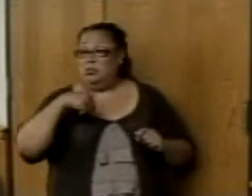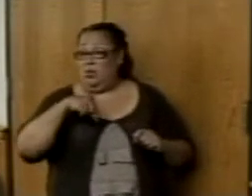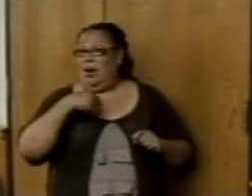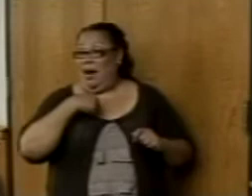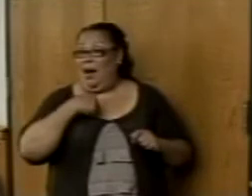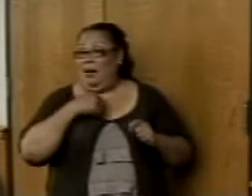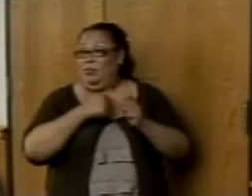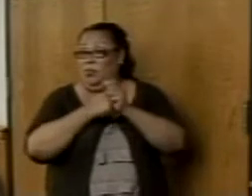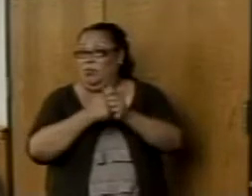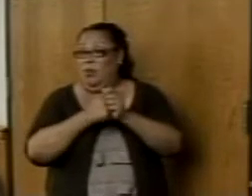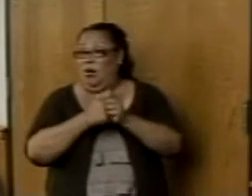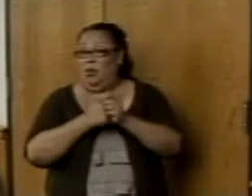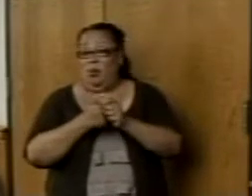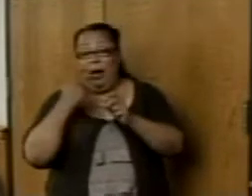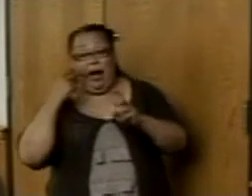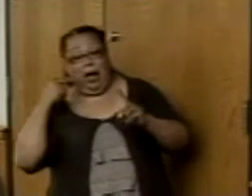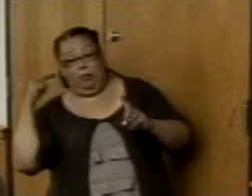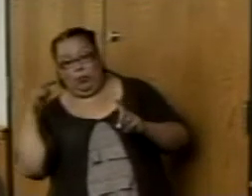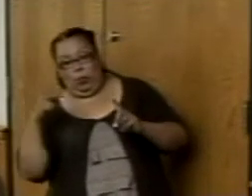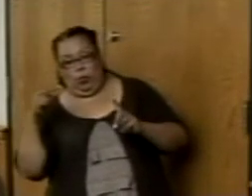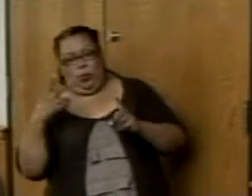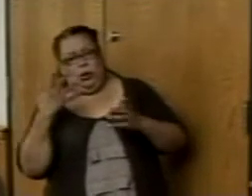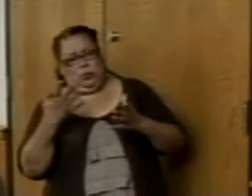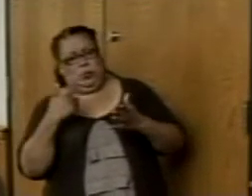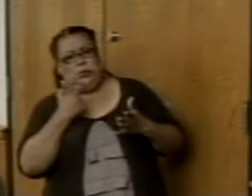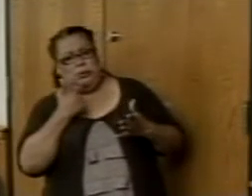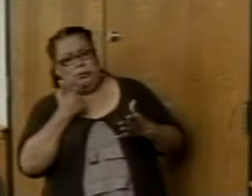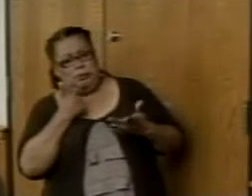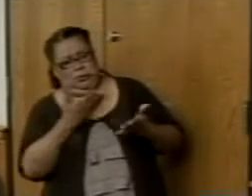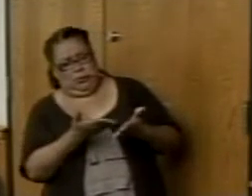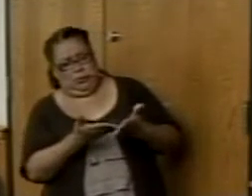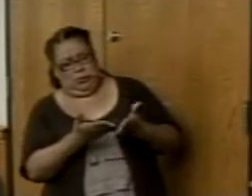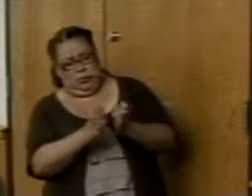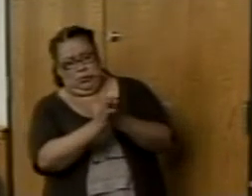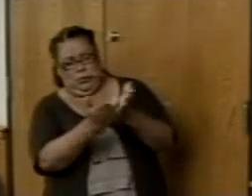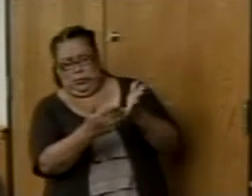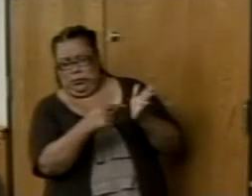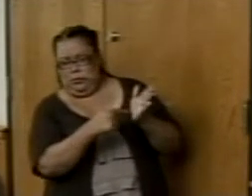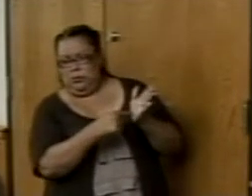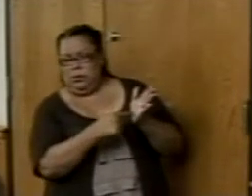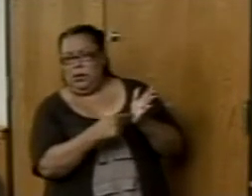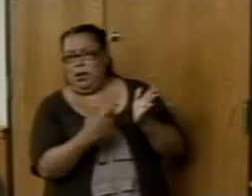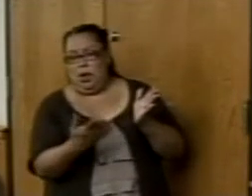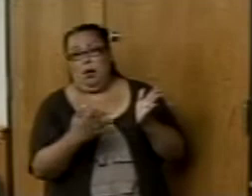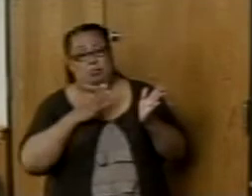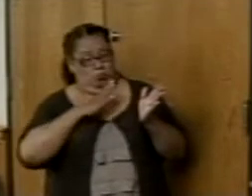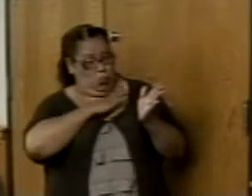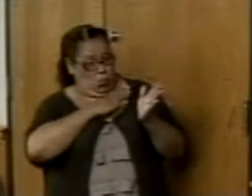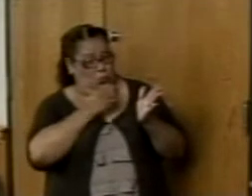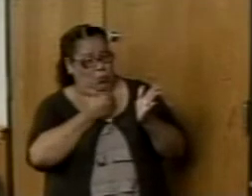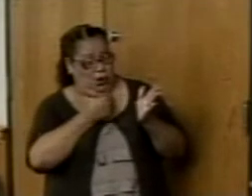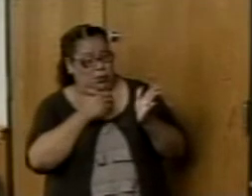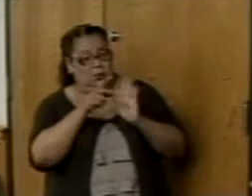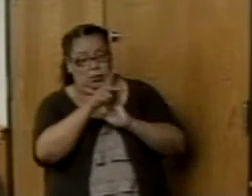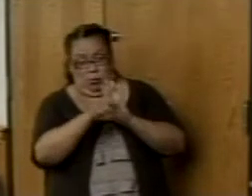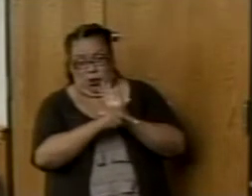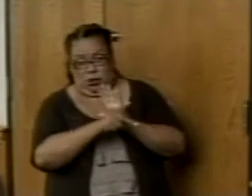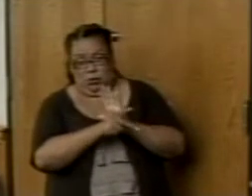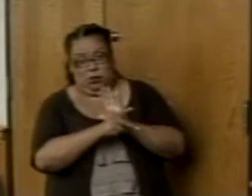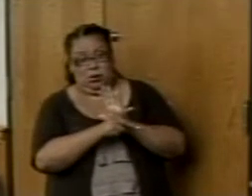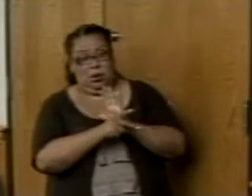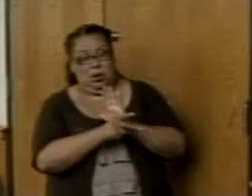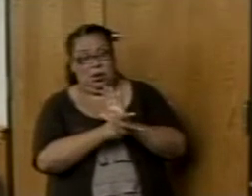sterdicis. I have to look at what the Fifth Circuit says. And it says that the board basically makes the policy, and that the test